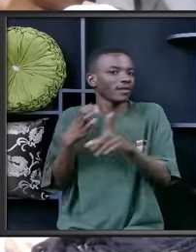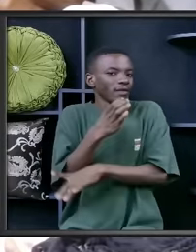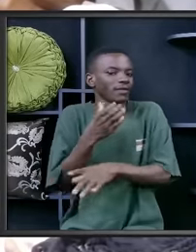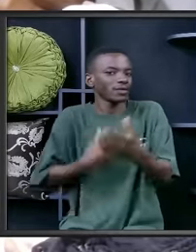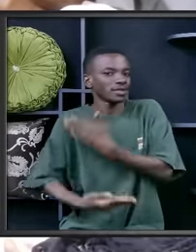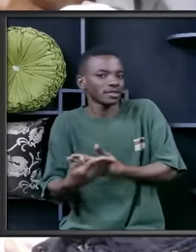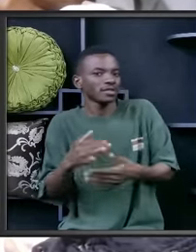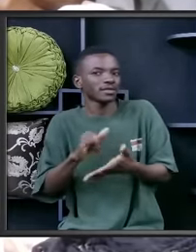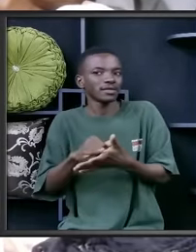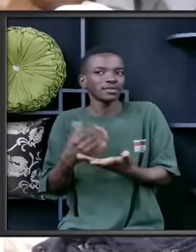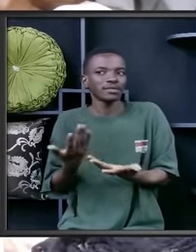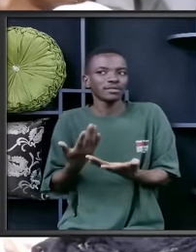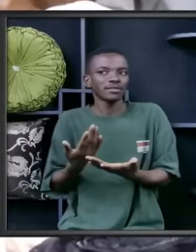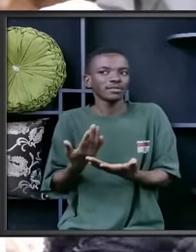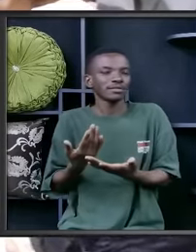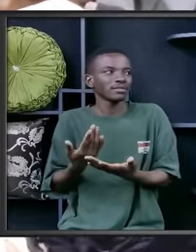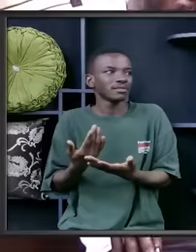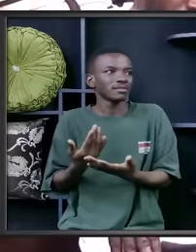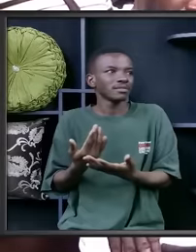do me this thing where I carry now. This thing.